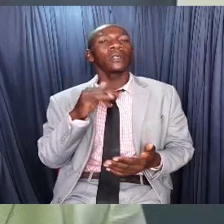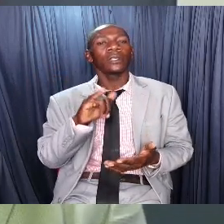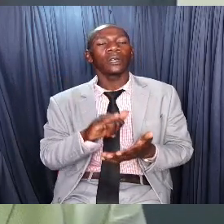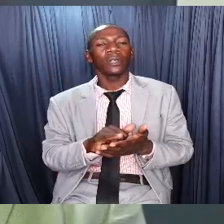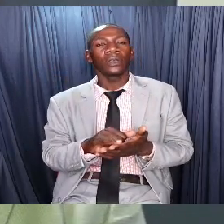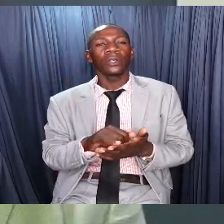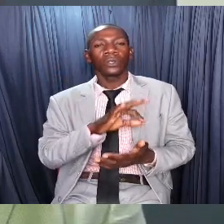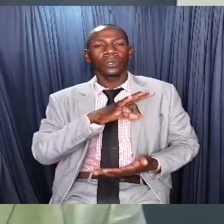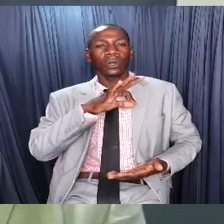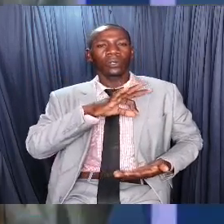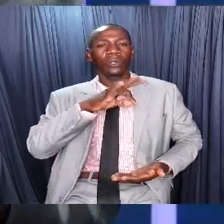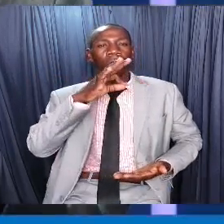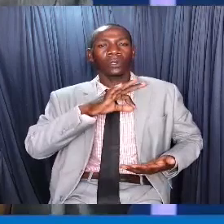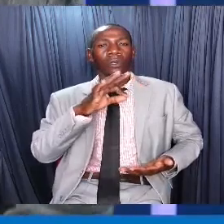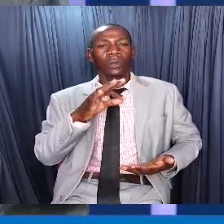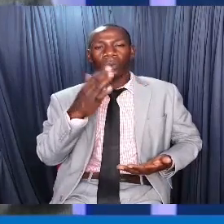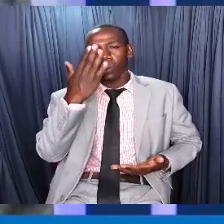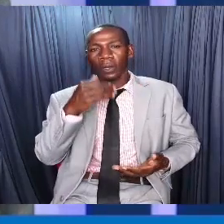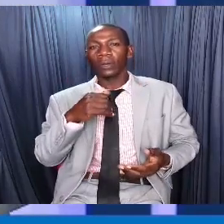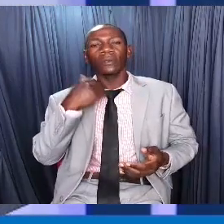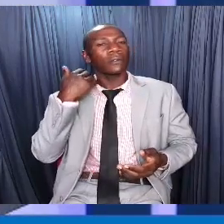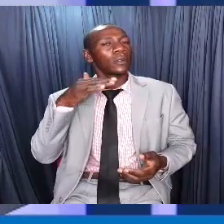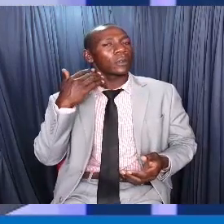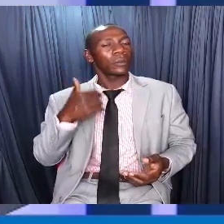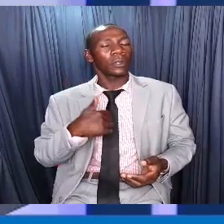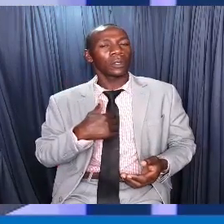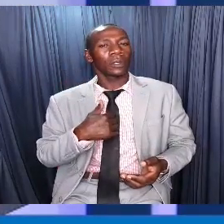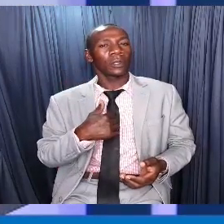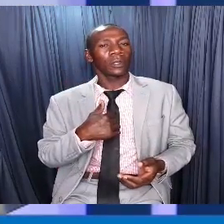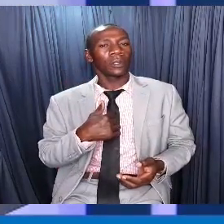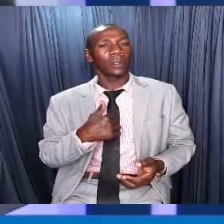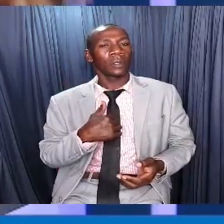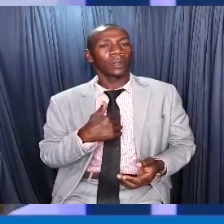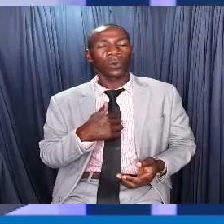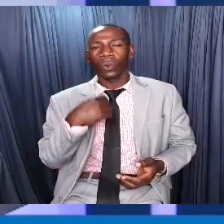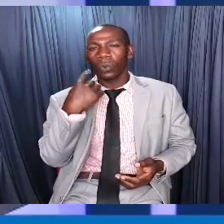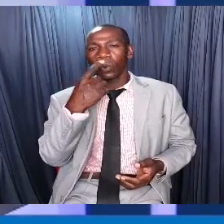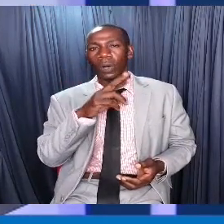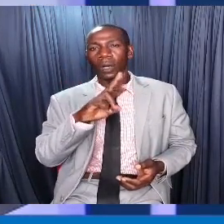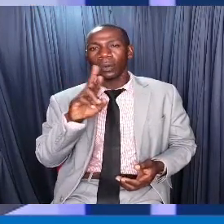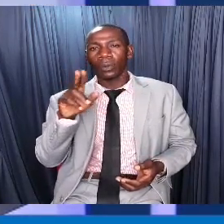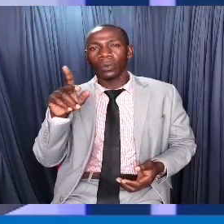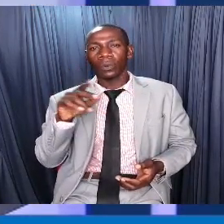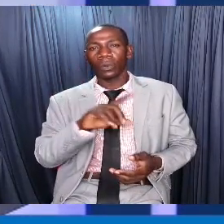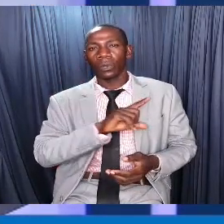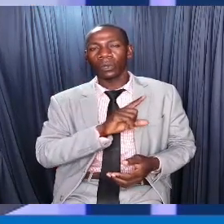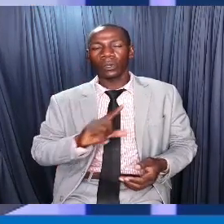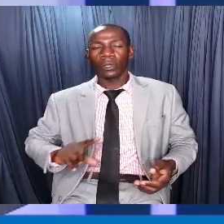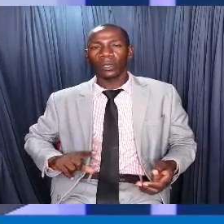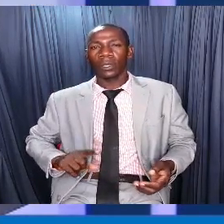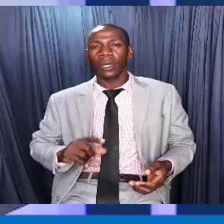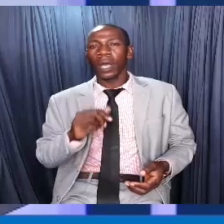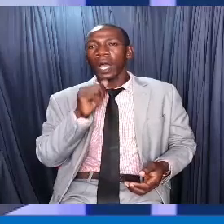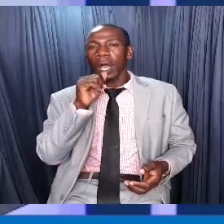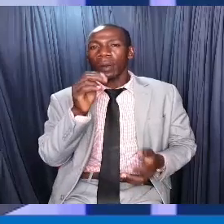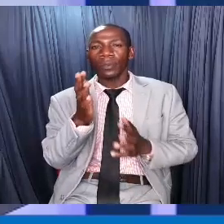telling me, Sauli, Sauli. Saul, Saul. Mbona waniudhi? Why are you grieving me? Nikasema wewe ni nani bwana? I said, who are you, Lord? Akasema mimi